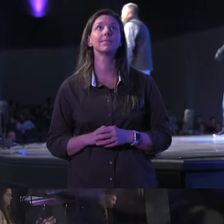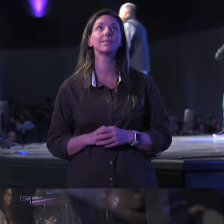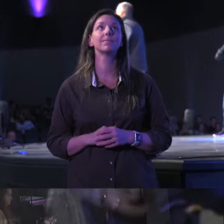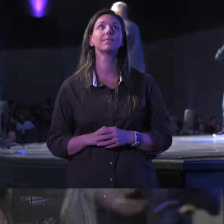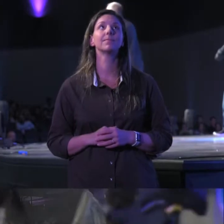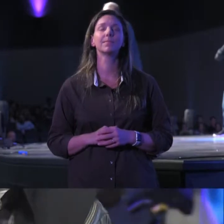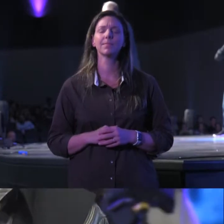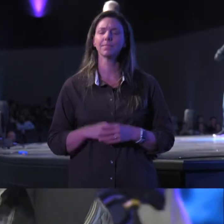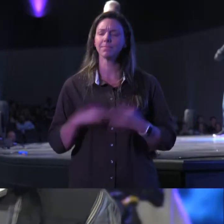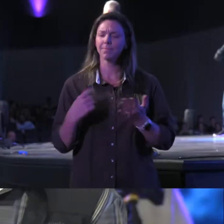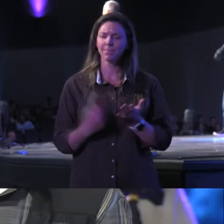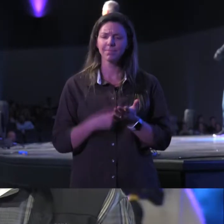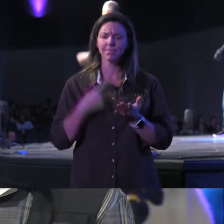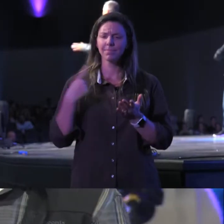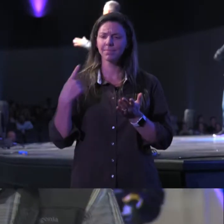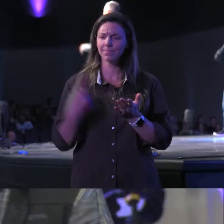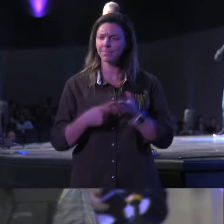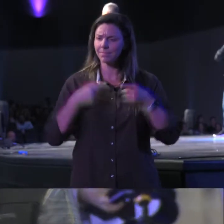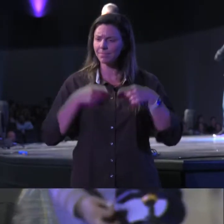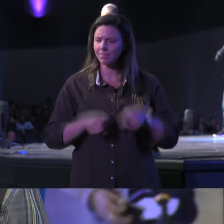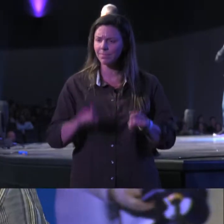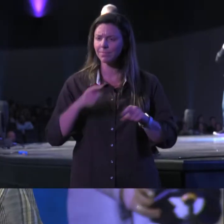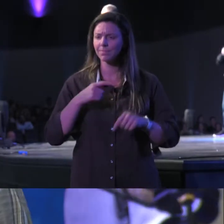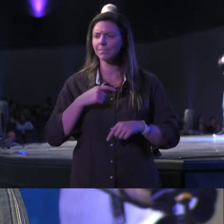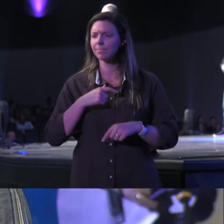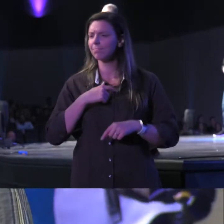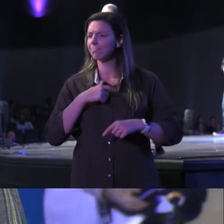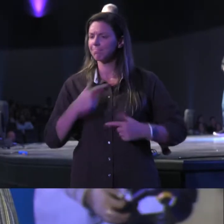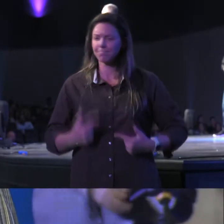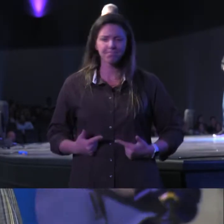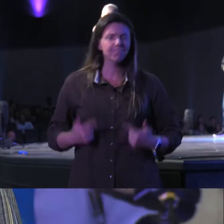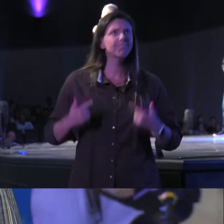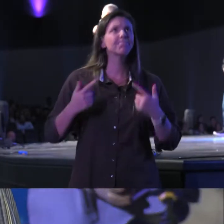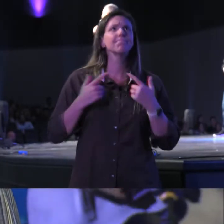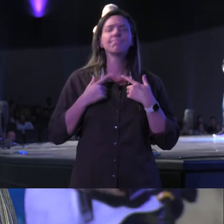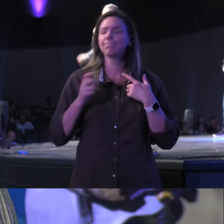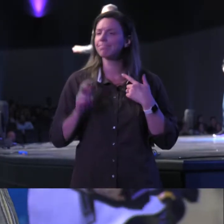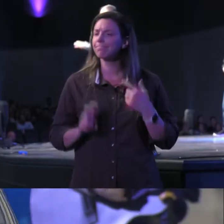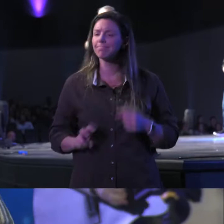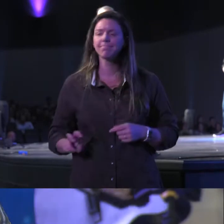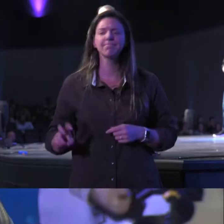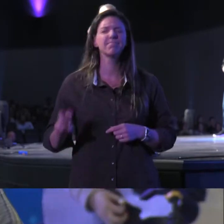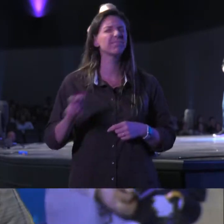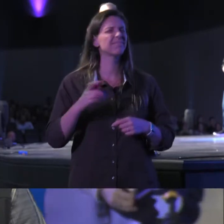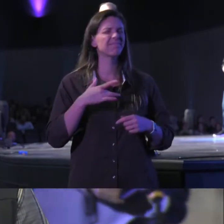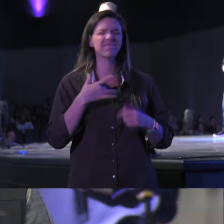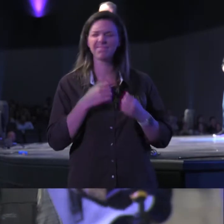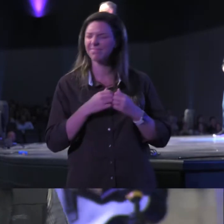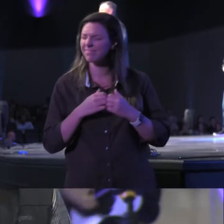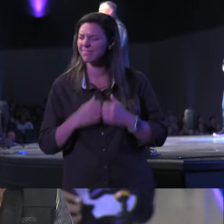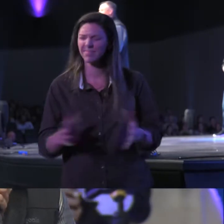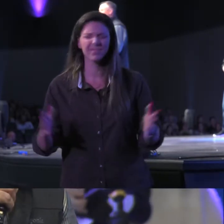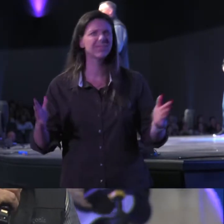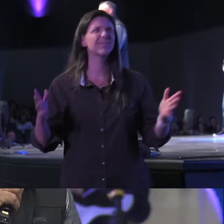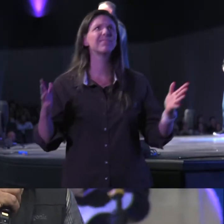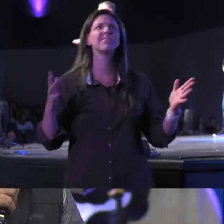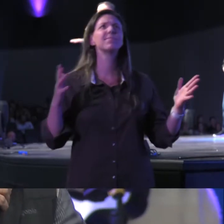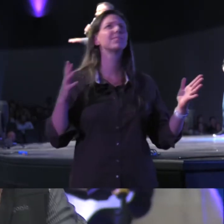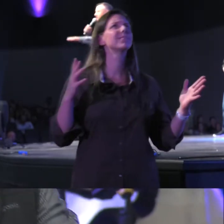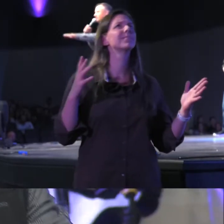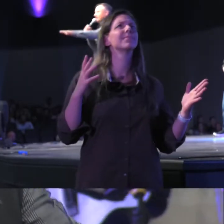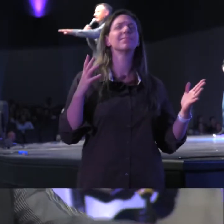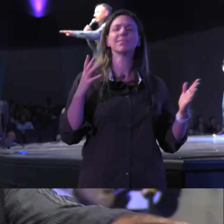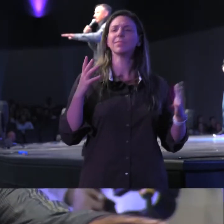Sometimes on this journey, I get lost in my mistakes. What looks to me like